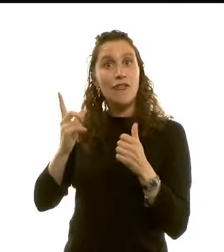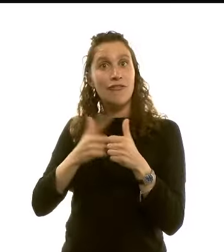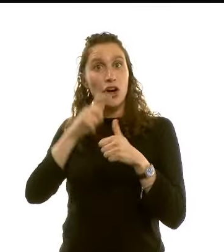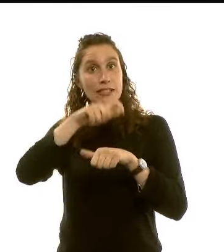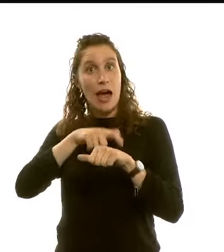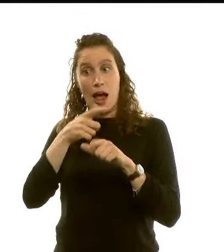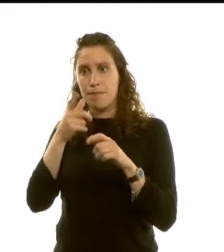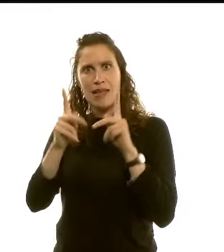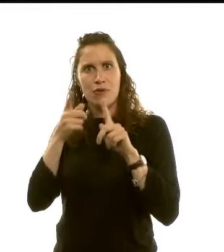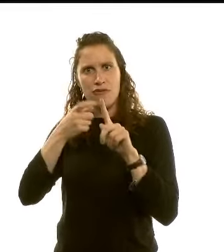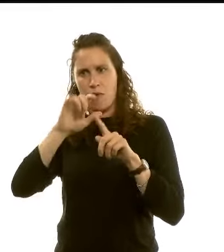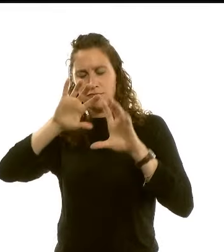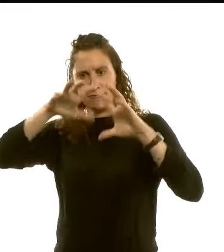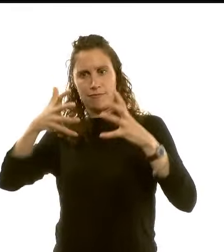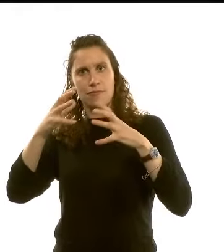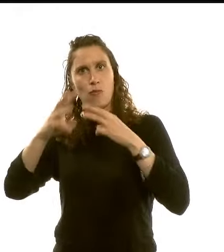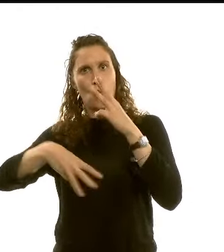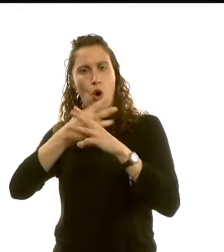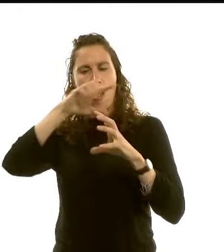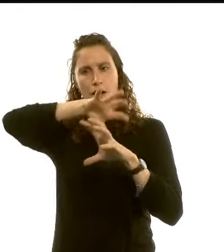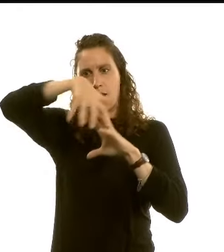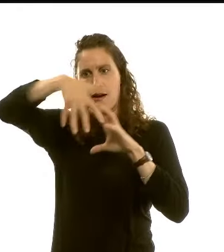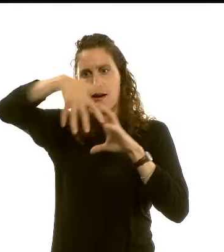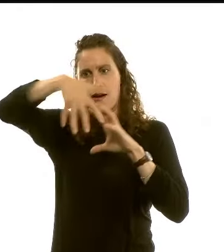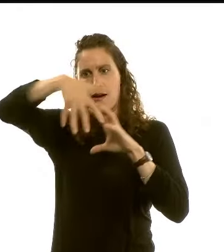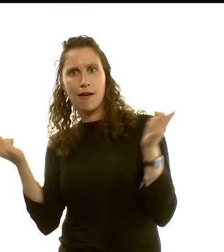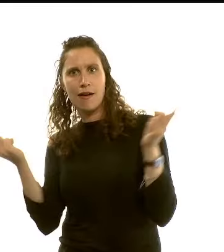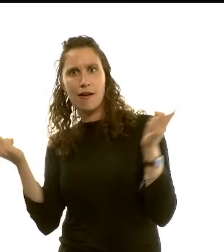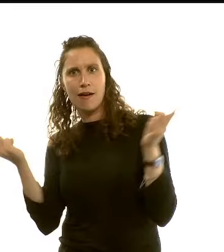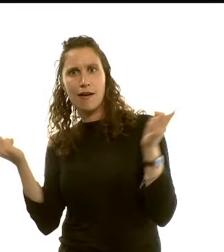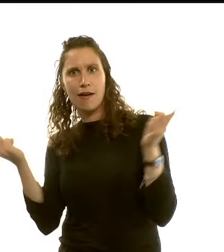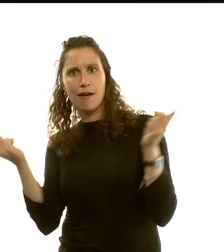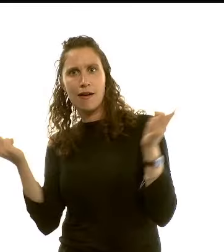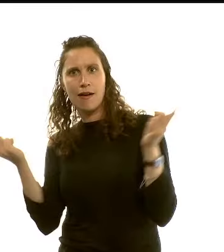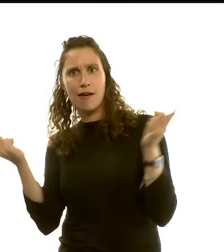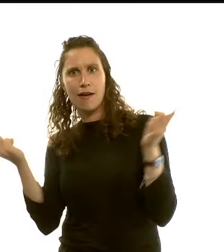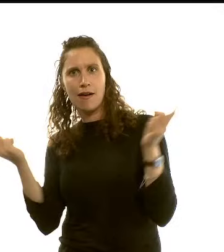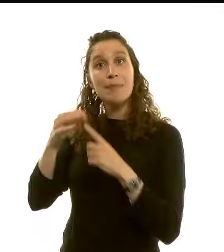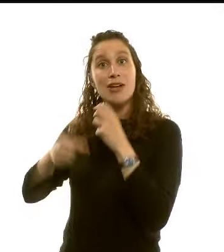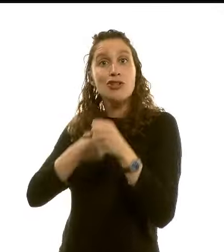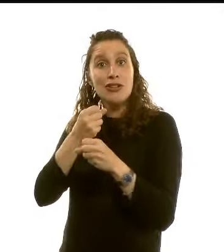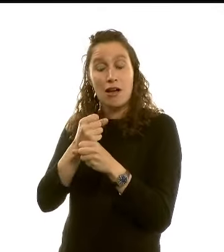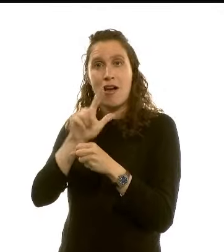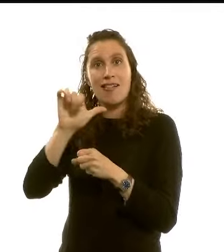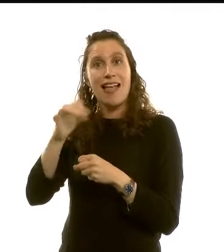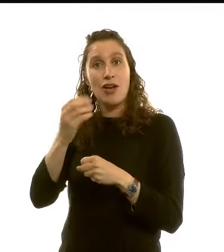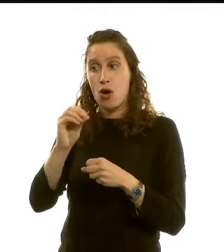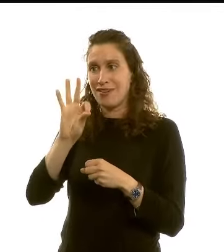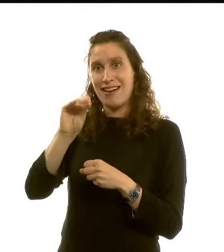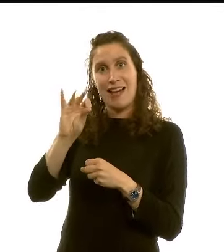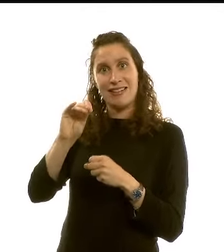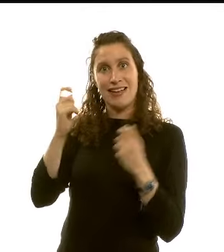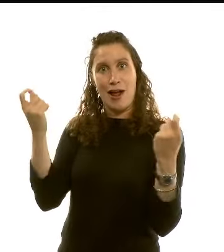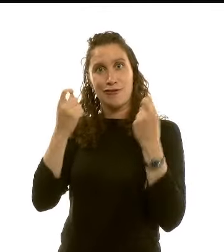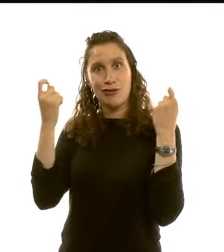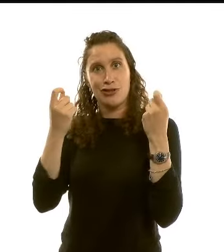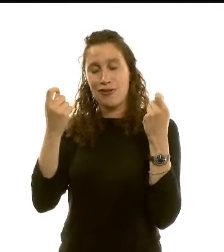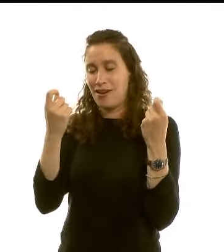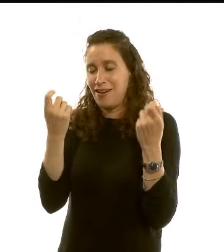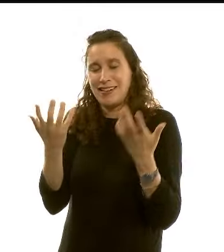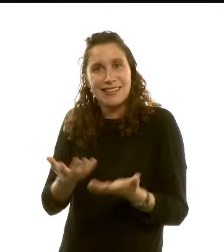builders from around the world. This is so exciting. Now, as we've heard, this is a very special year as we celebrate LEGO Group's 90th anniversary. So to mark